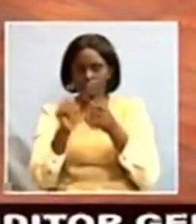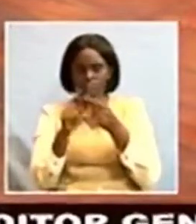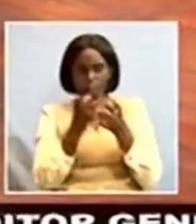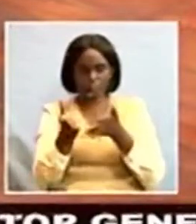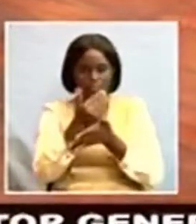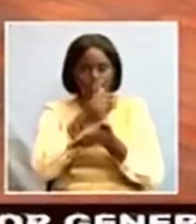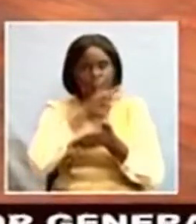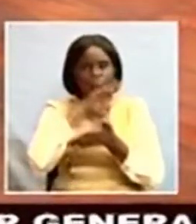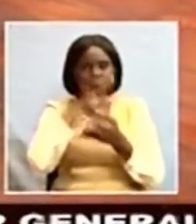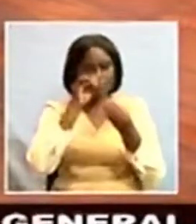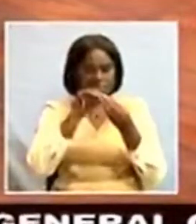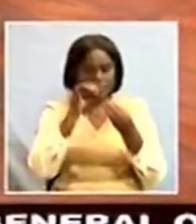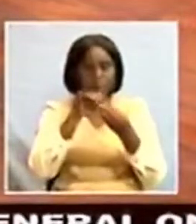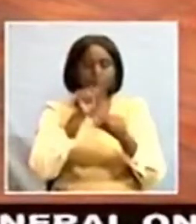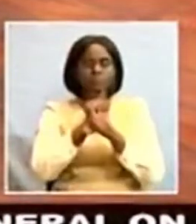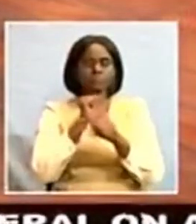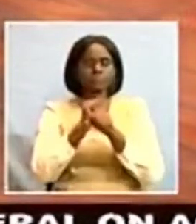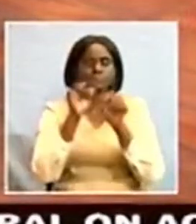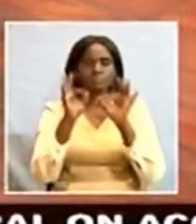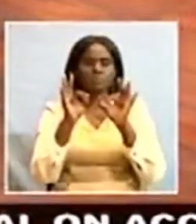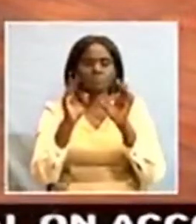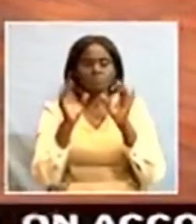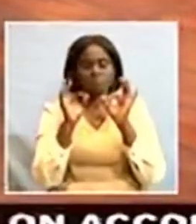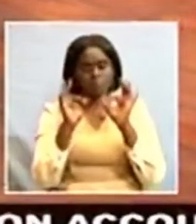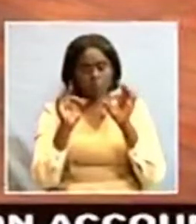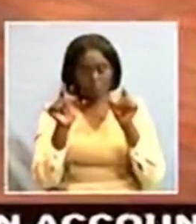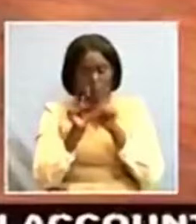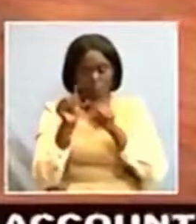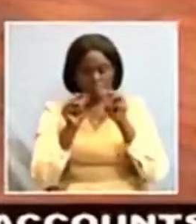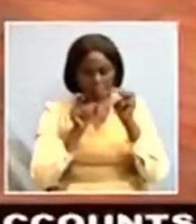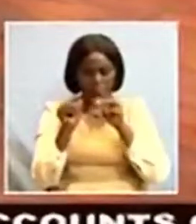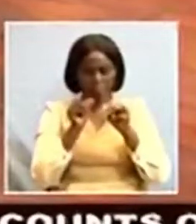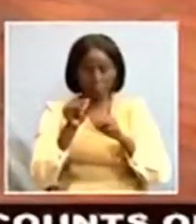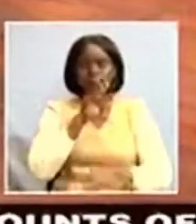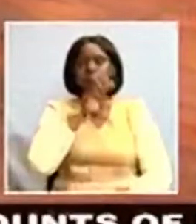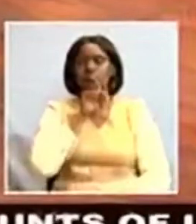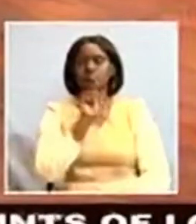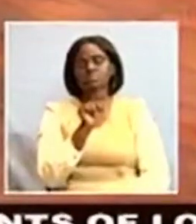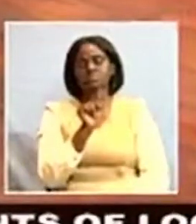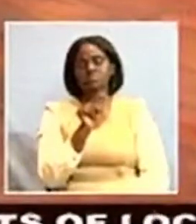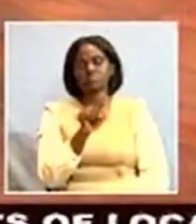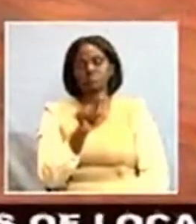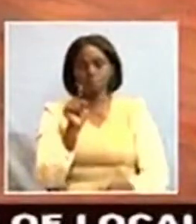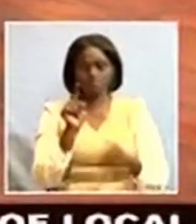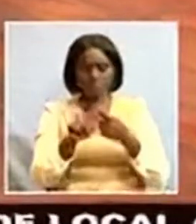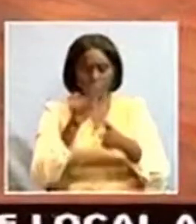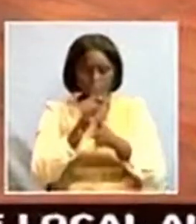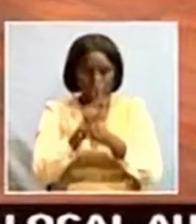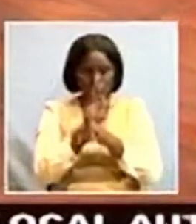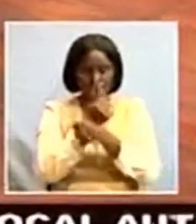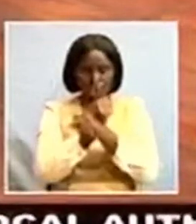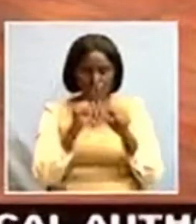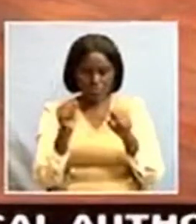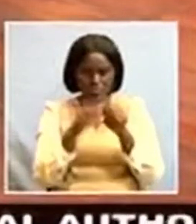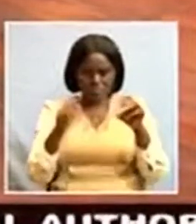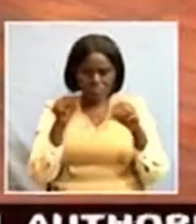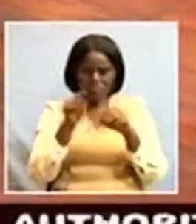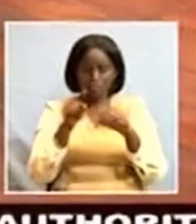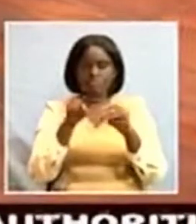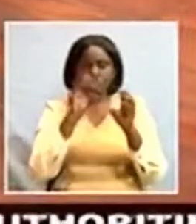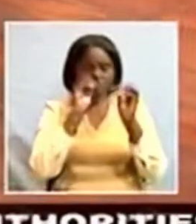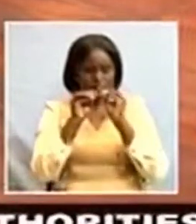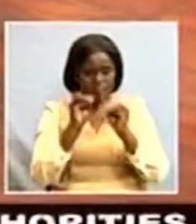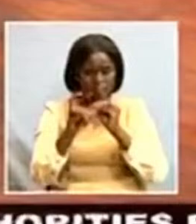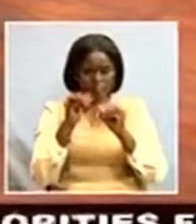waste more efficiently, and manage the dump site. To secure the premises, a gate was also installed